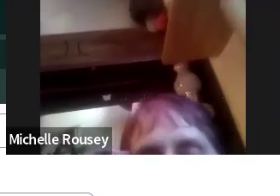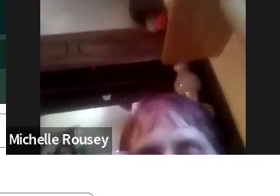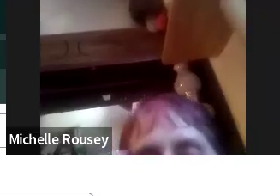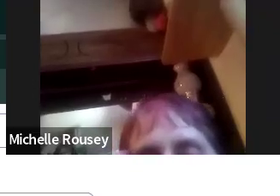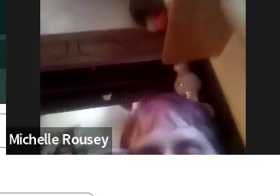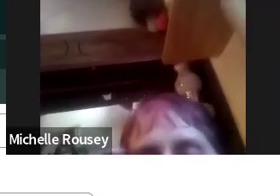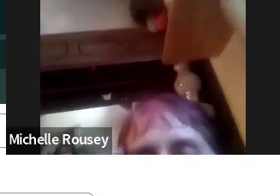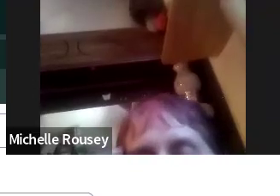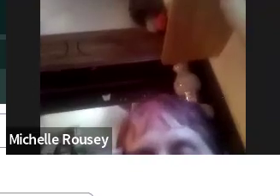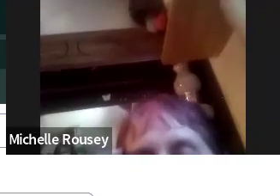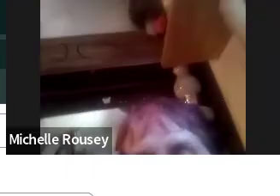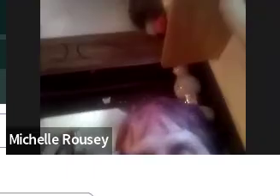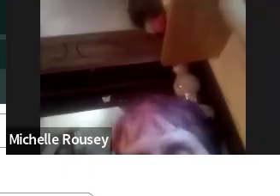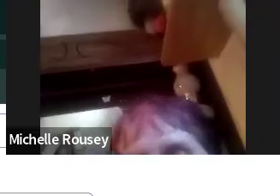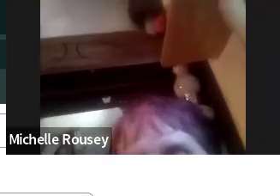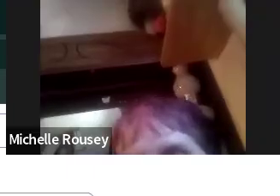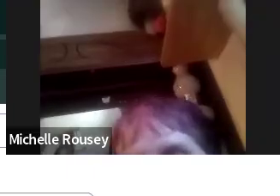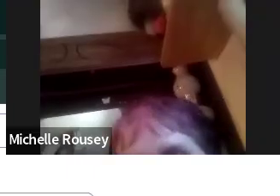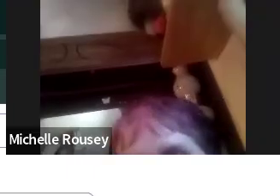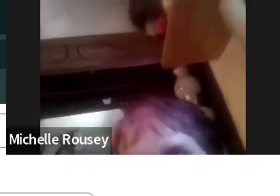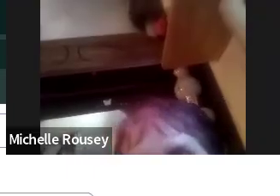are the independent living centers.